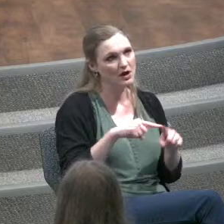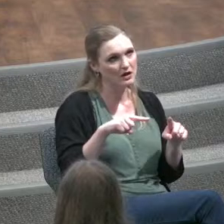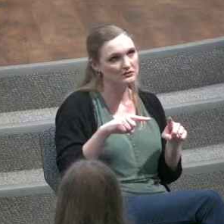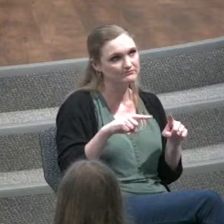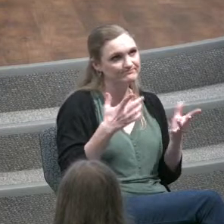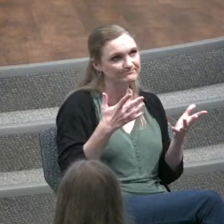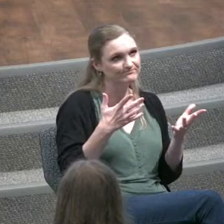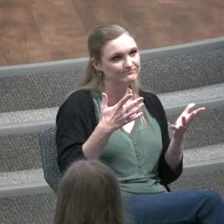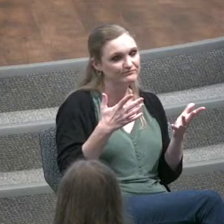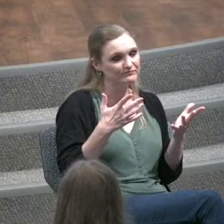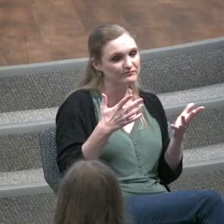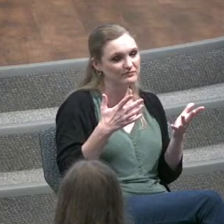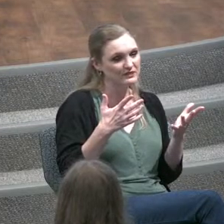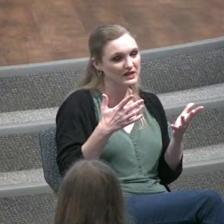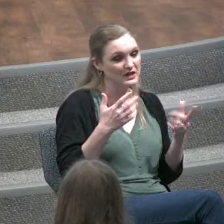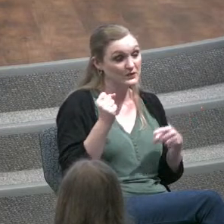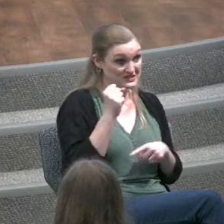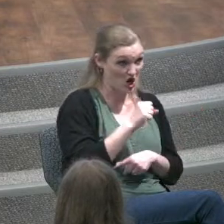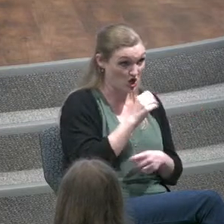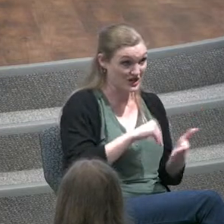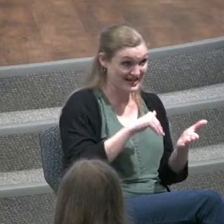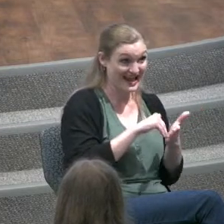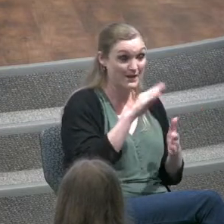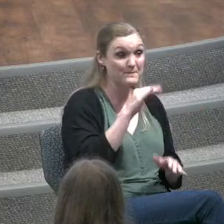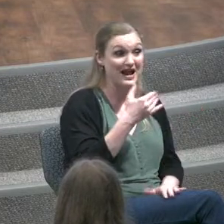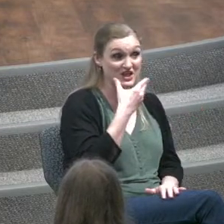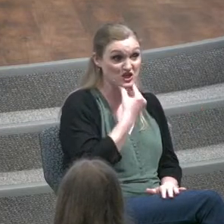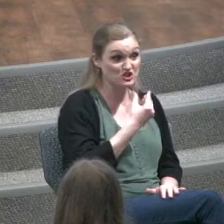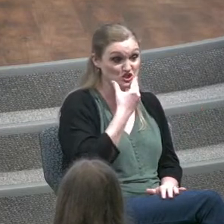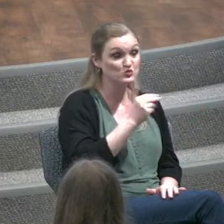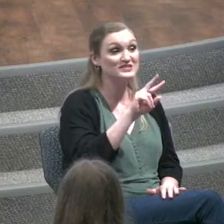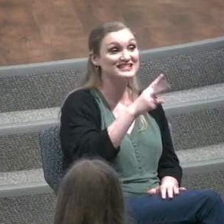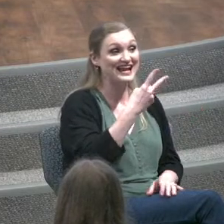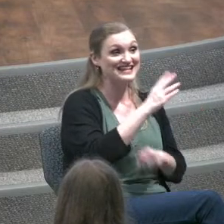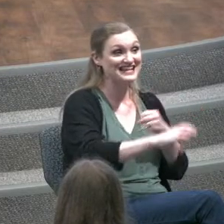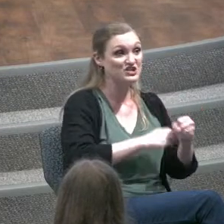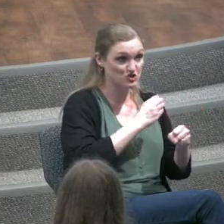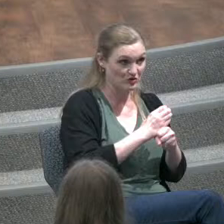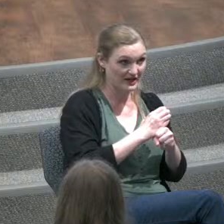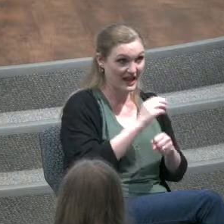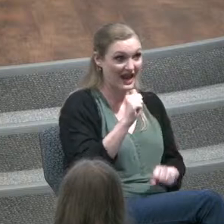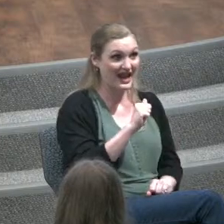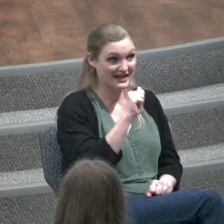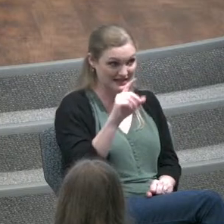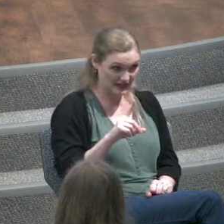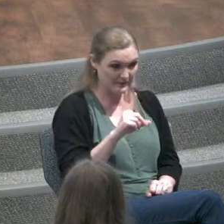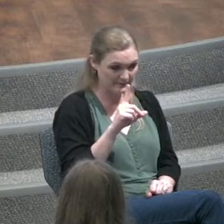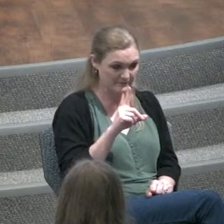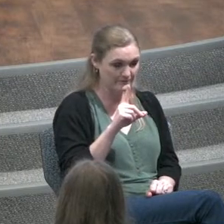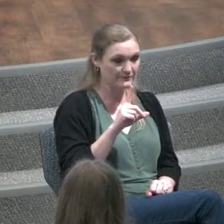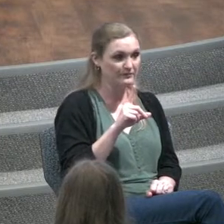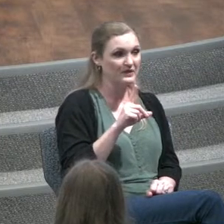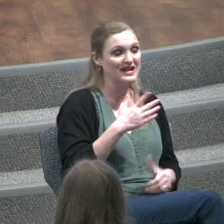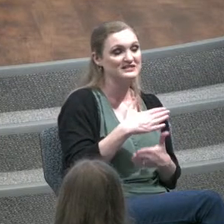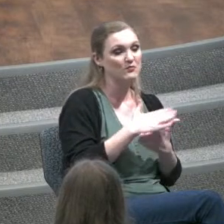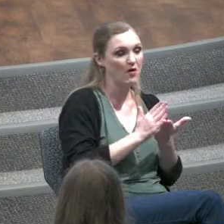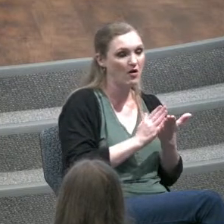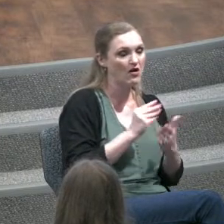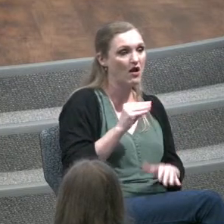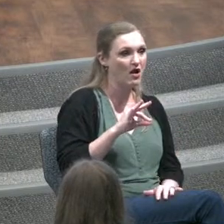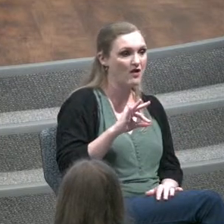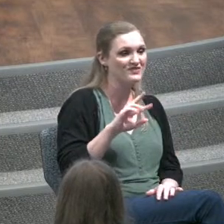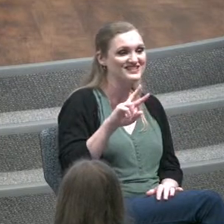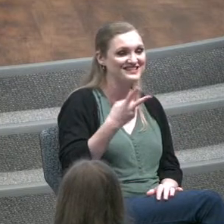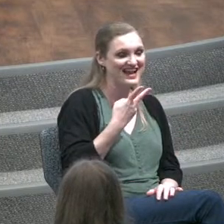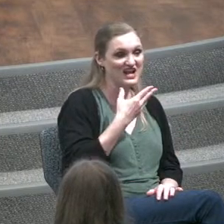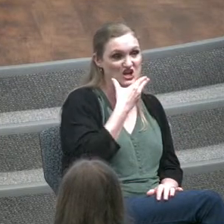But it was ultimately taken back over by the Jews in the 2nd century AD as part of